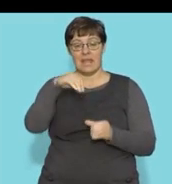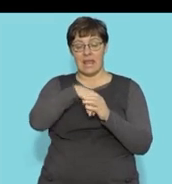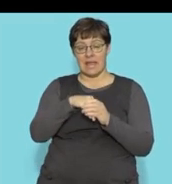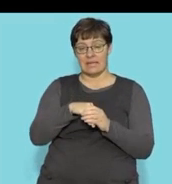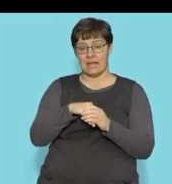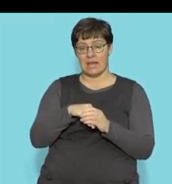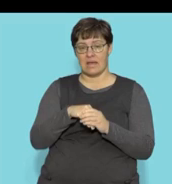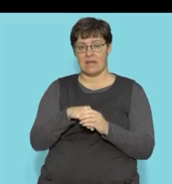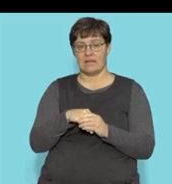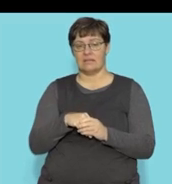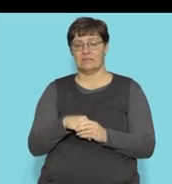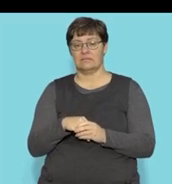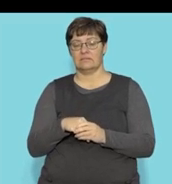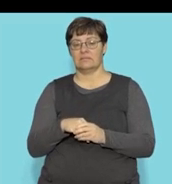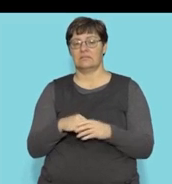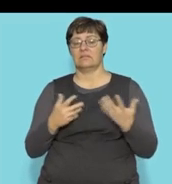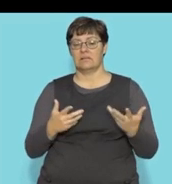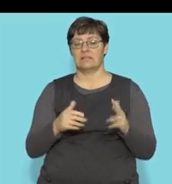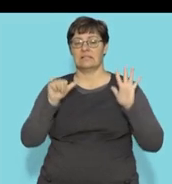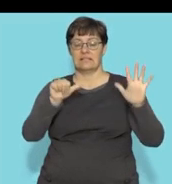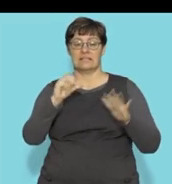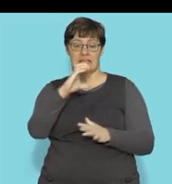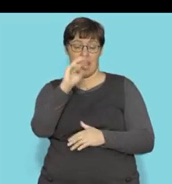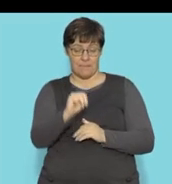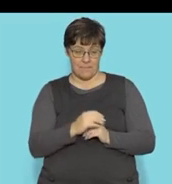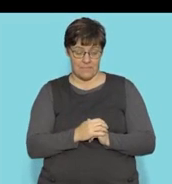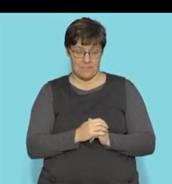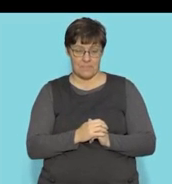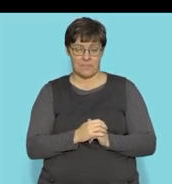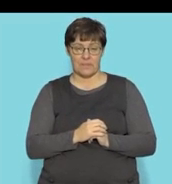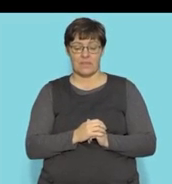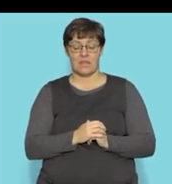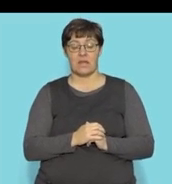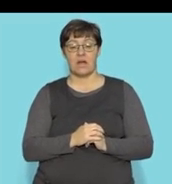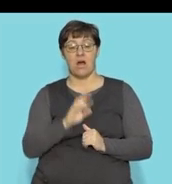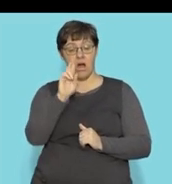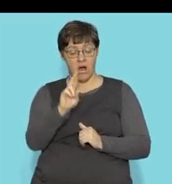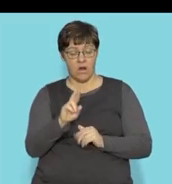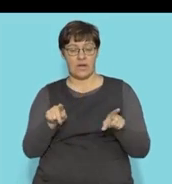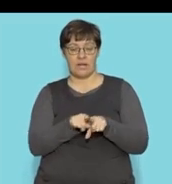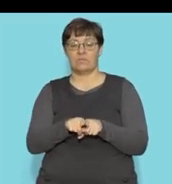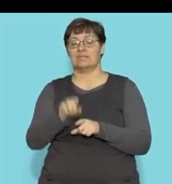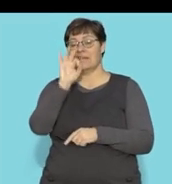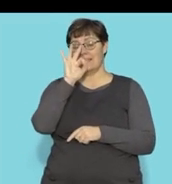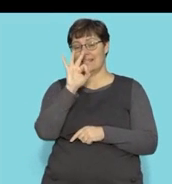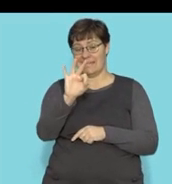already said, is the same thing as 6 centimeters, and we've said that the radius is